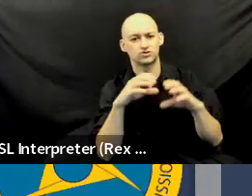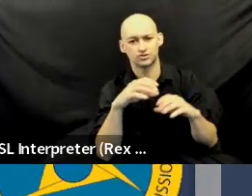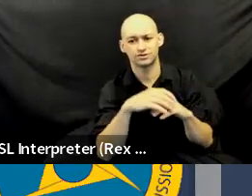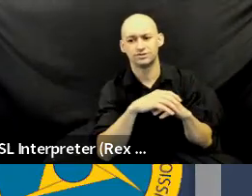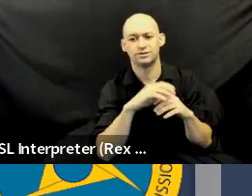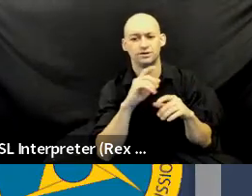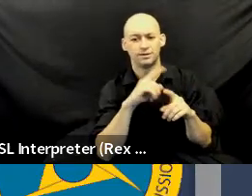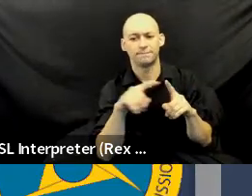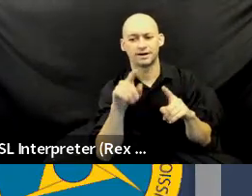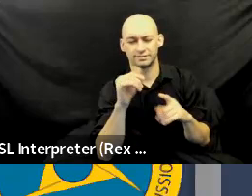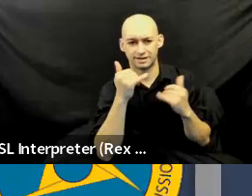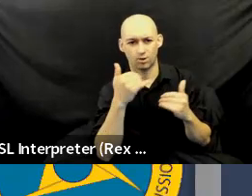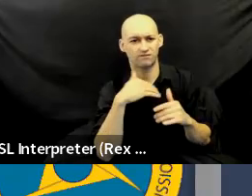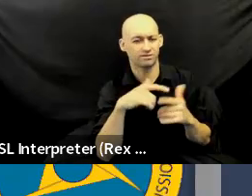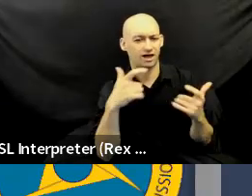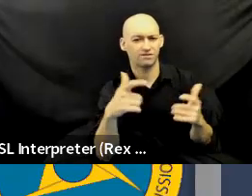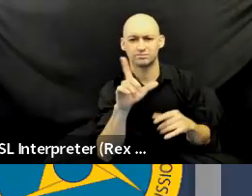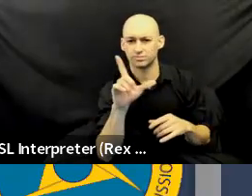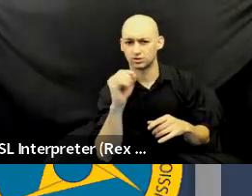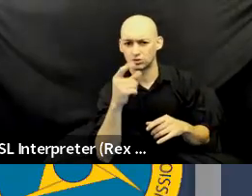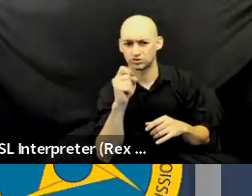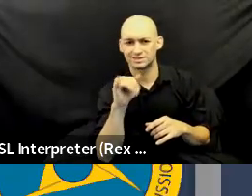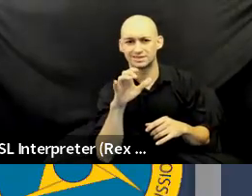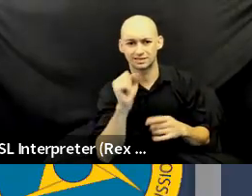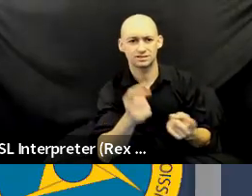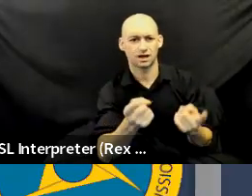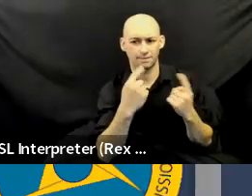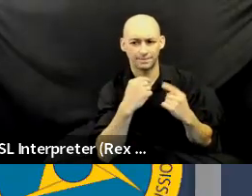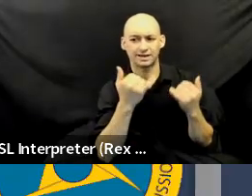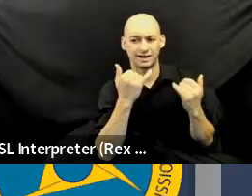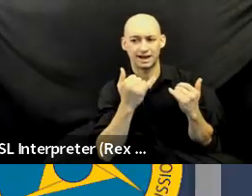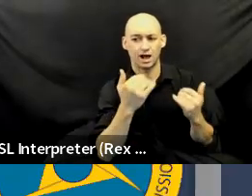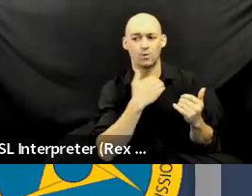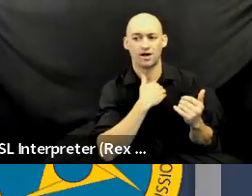of logistics come into our community, we've been having